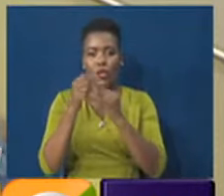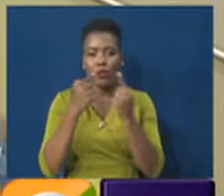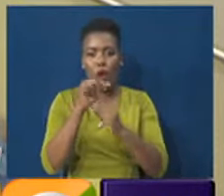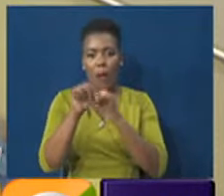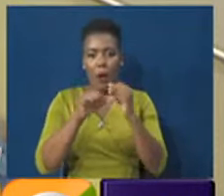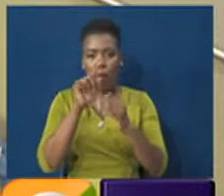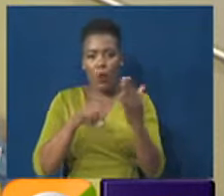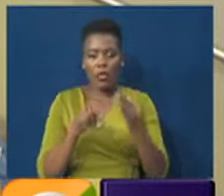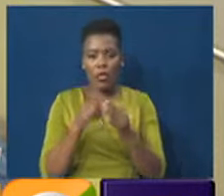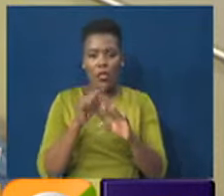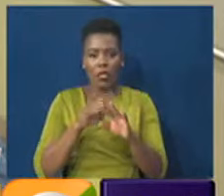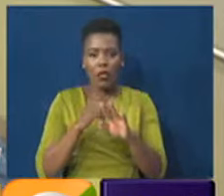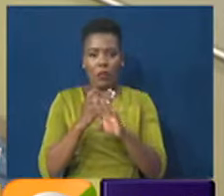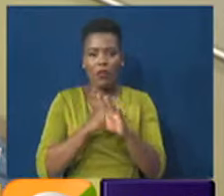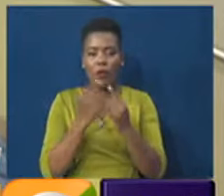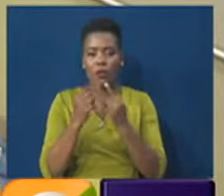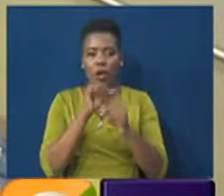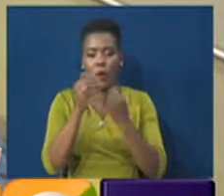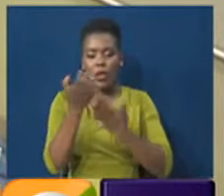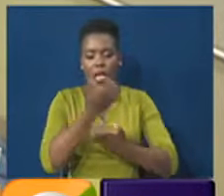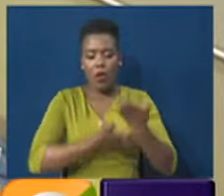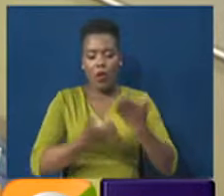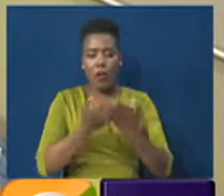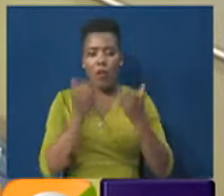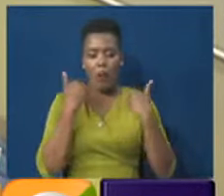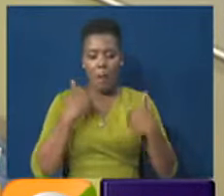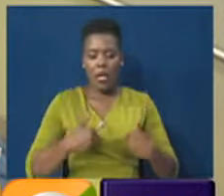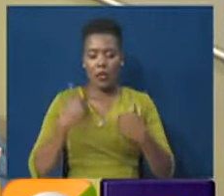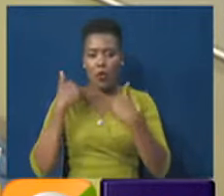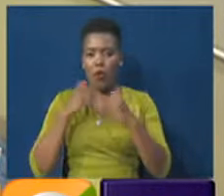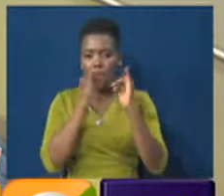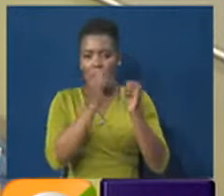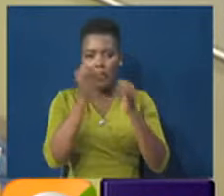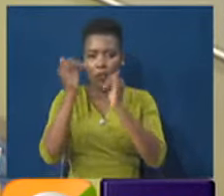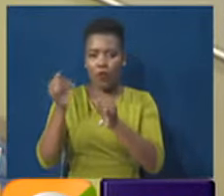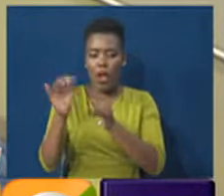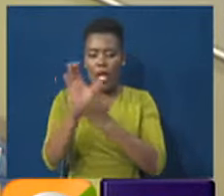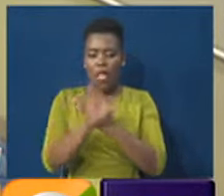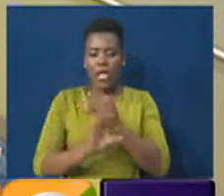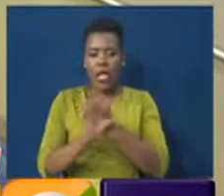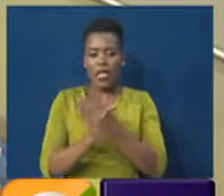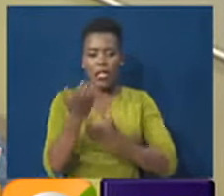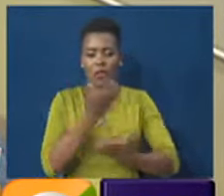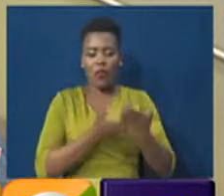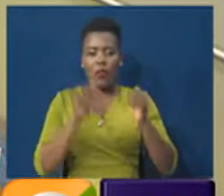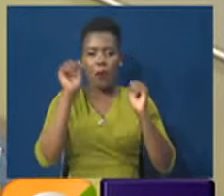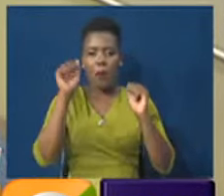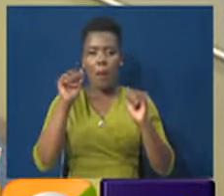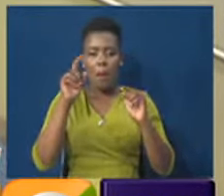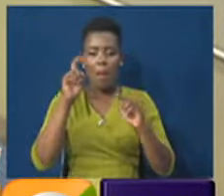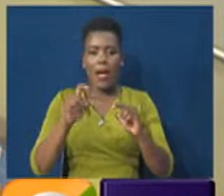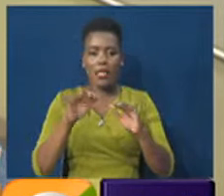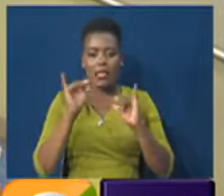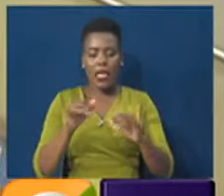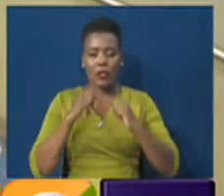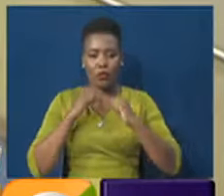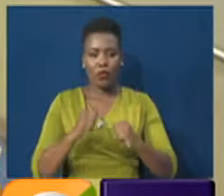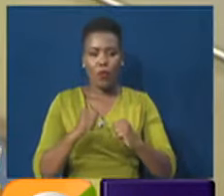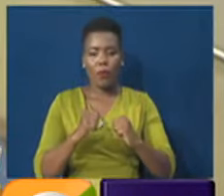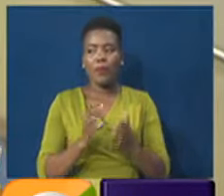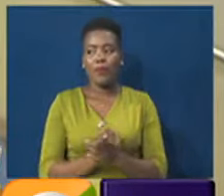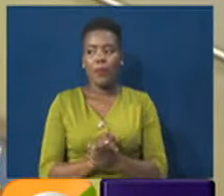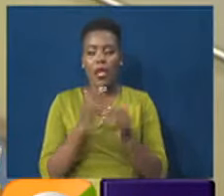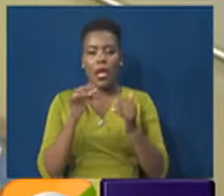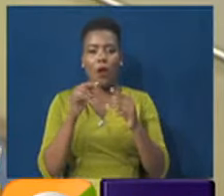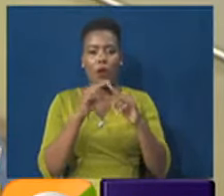even before we talk about the microeconomy of individuals, the country needed to stabilize. Coming to your question directly, the standard